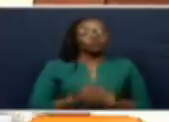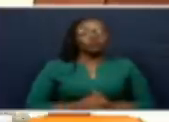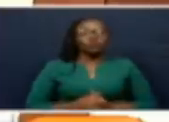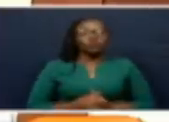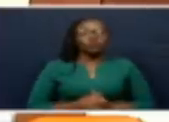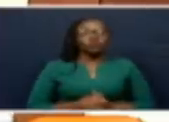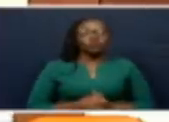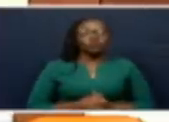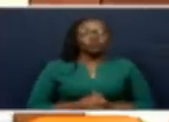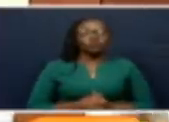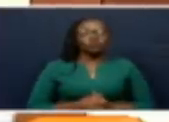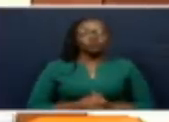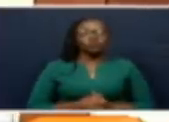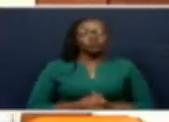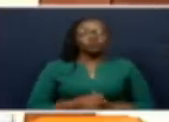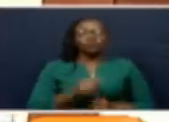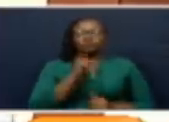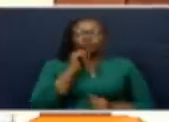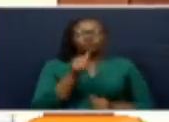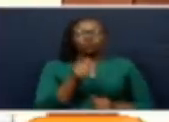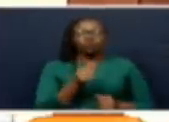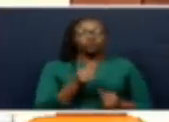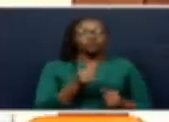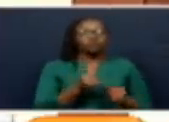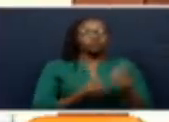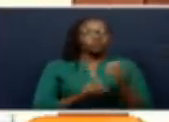Not head-on collusion all the time.